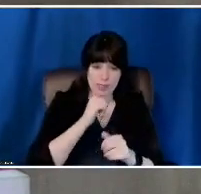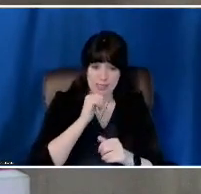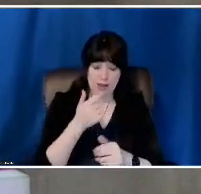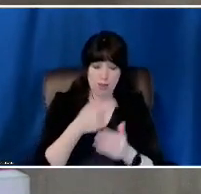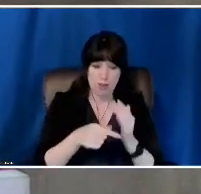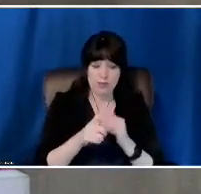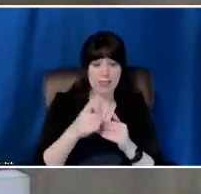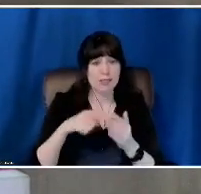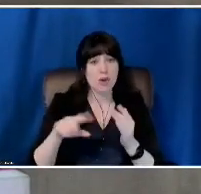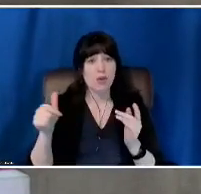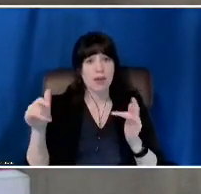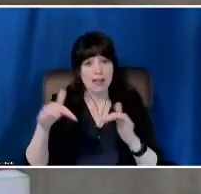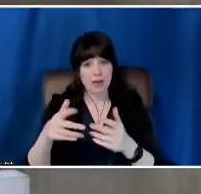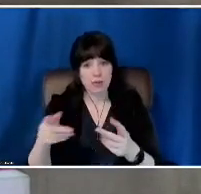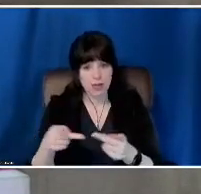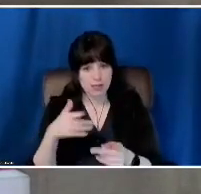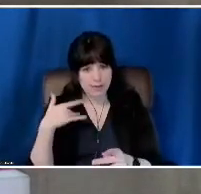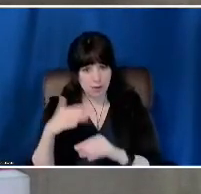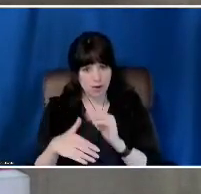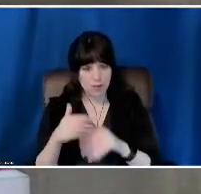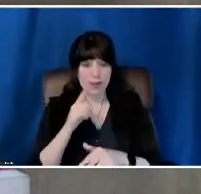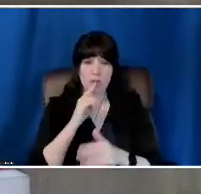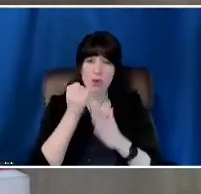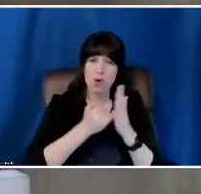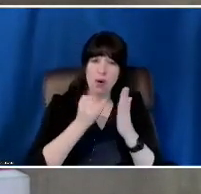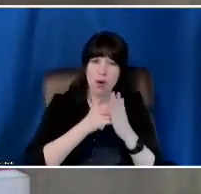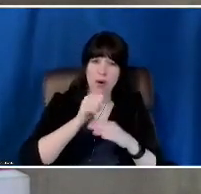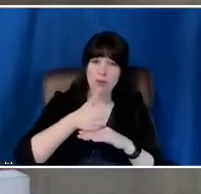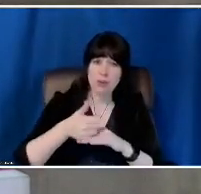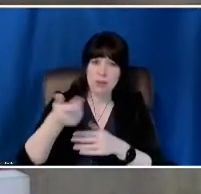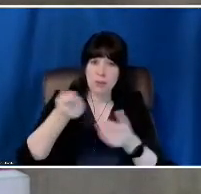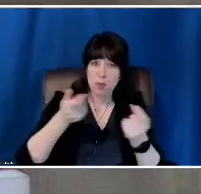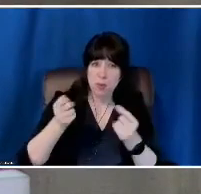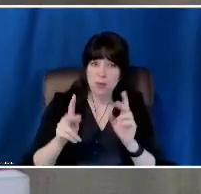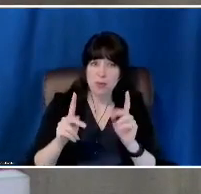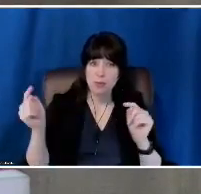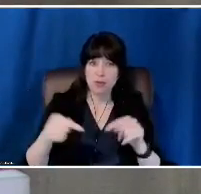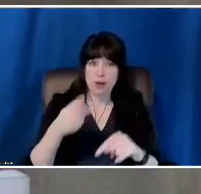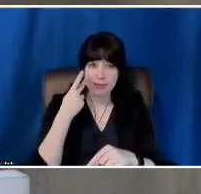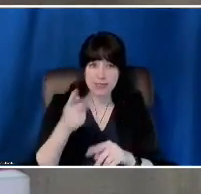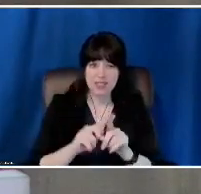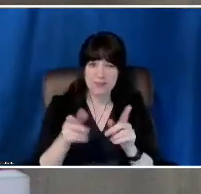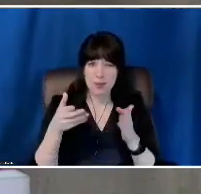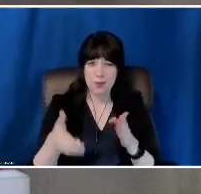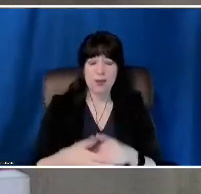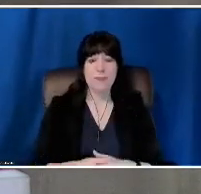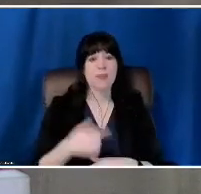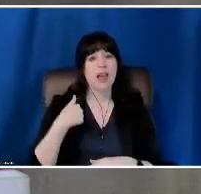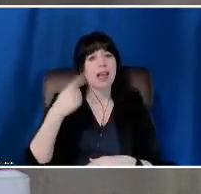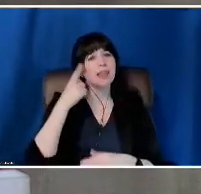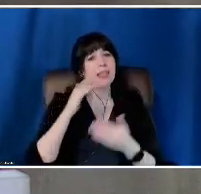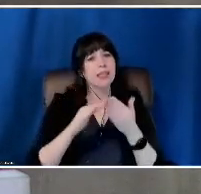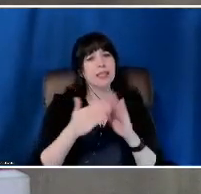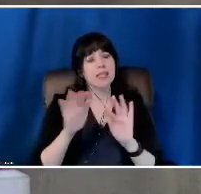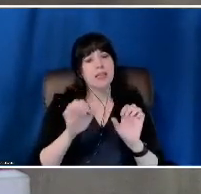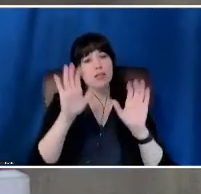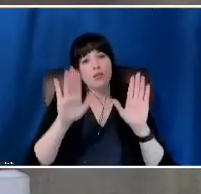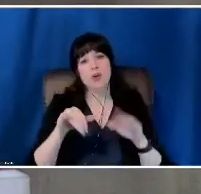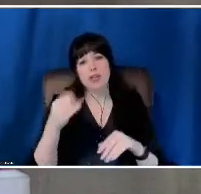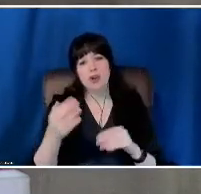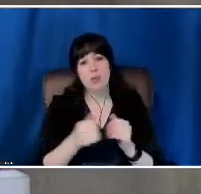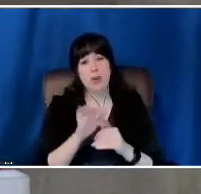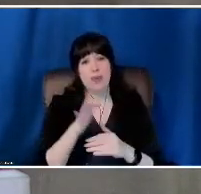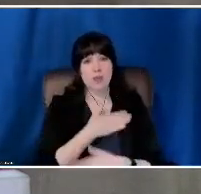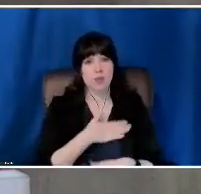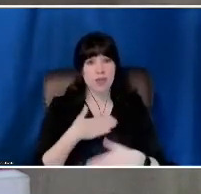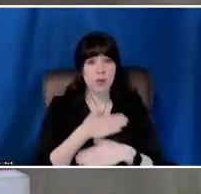comfortable? Are there art installations or things that maybe pull people in a different way? I think the city does a really great job with its recreational opportunities,